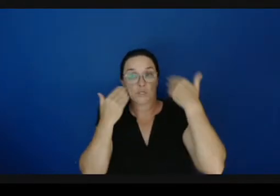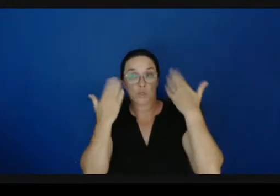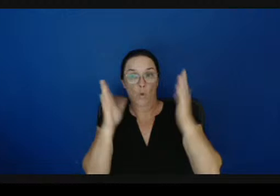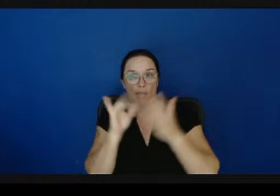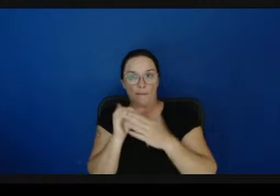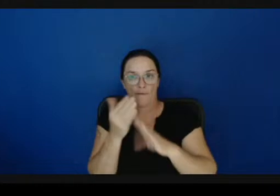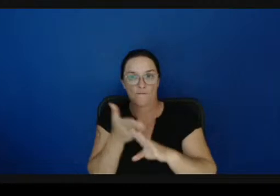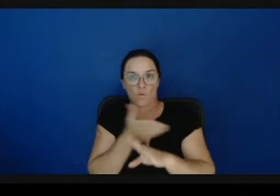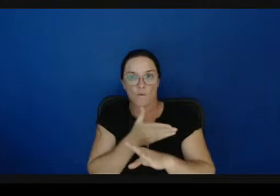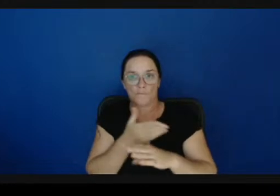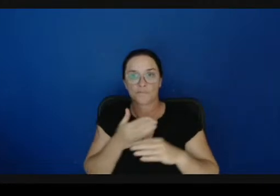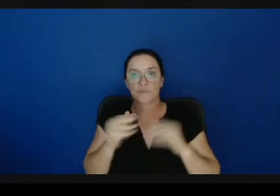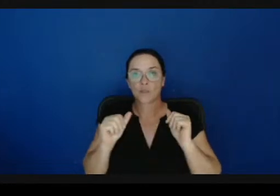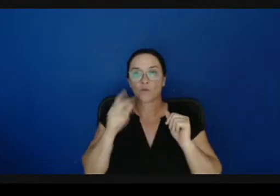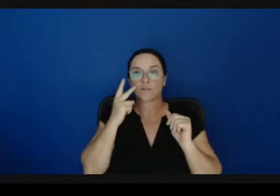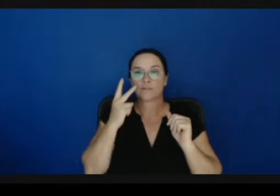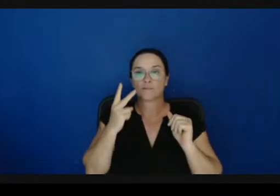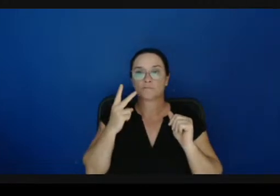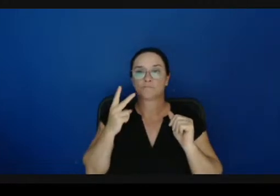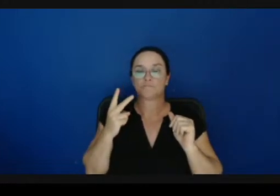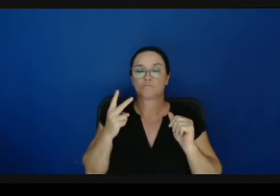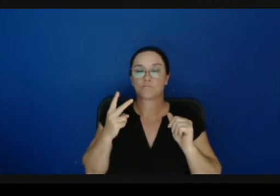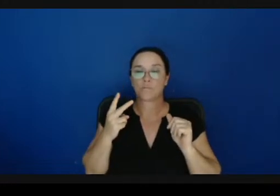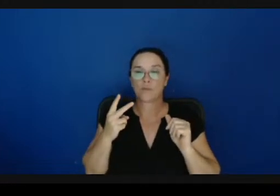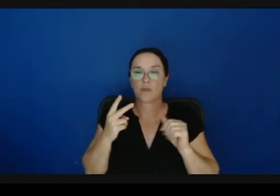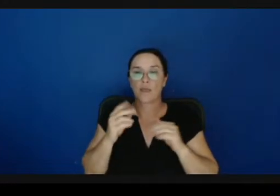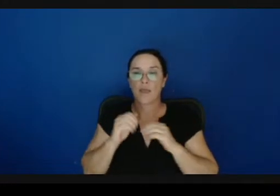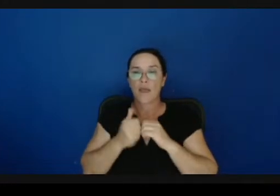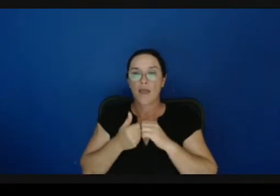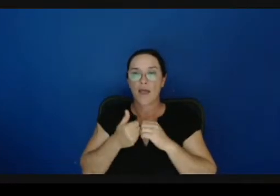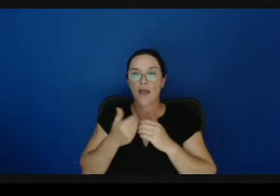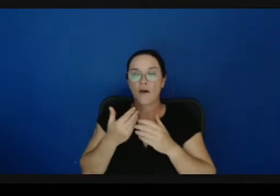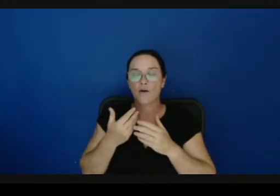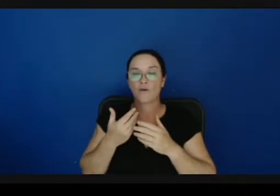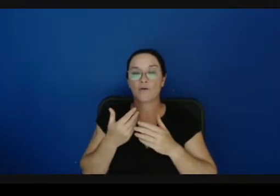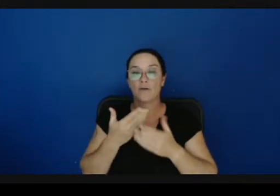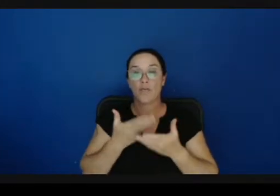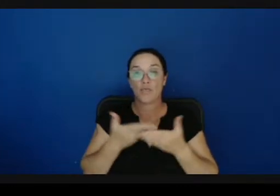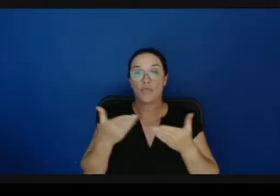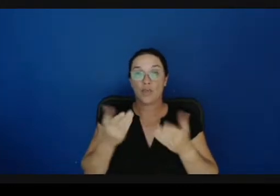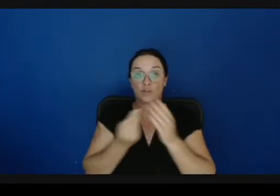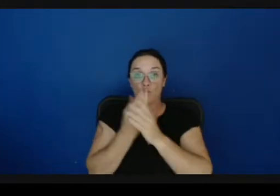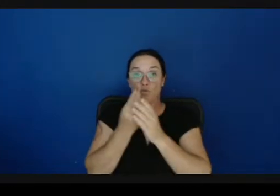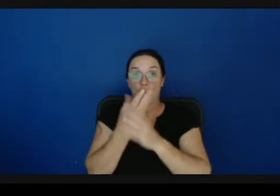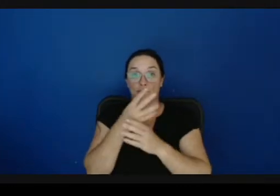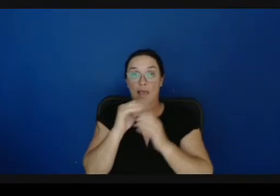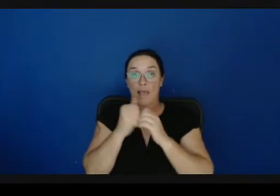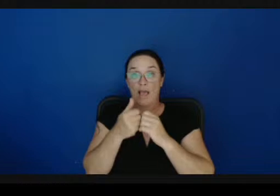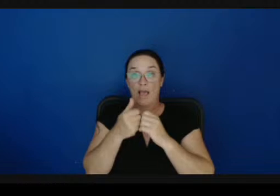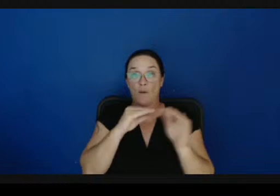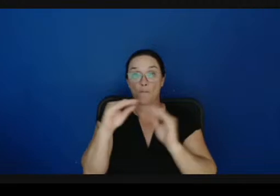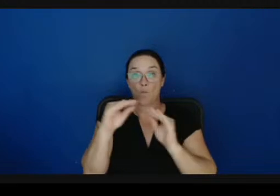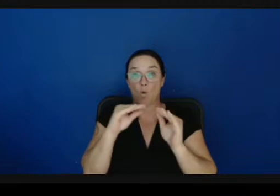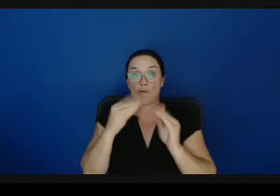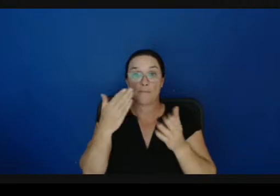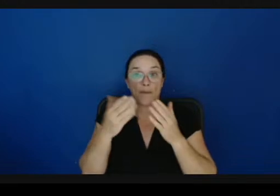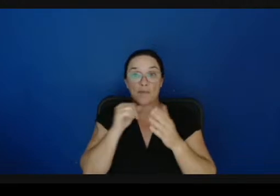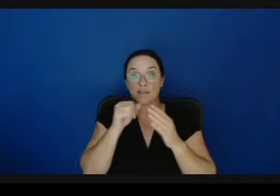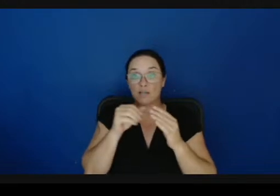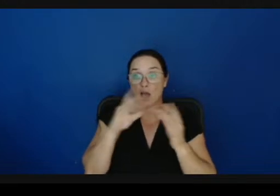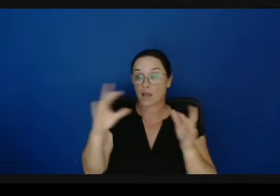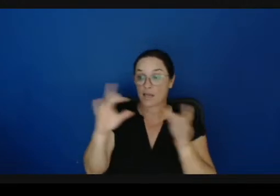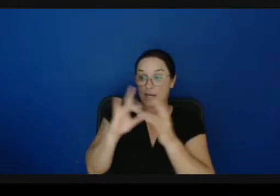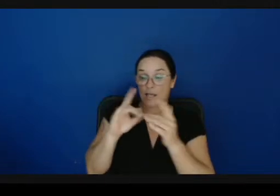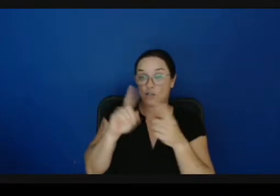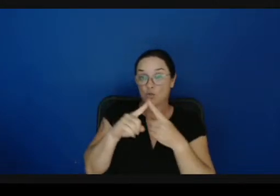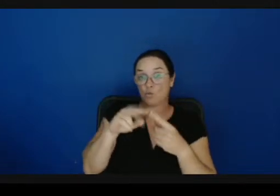And they can say that the characteristics of how things erupt and how the crystals move, that chamber maybe doesn't actually connect directly to the rift zones, but it maybe the rift